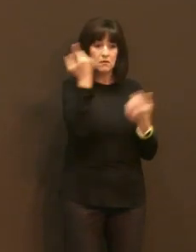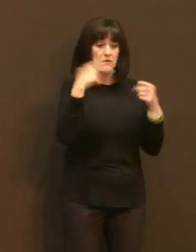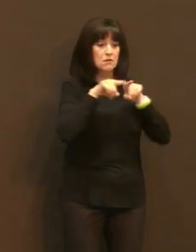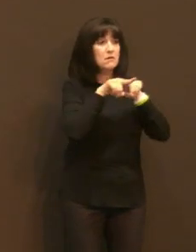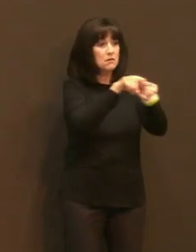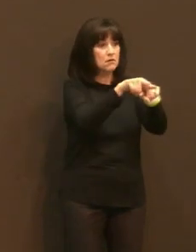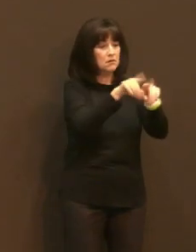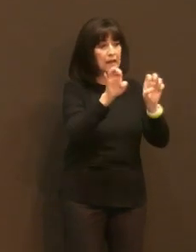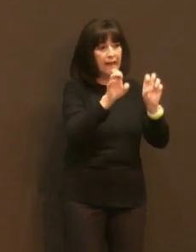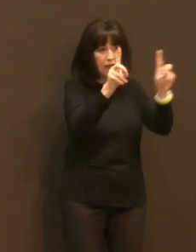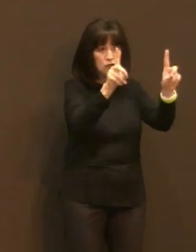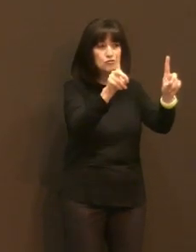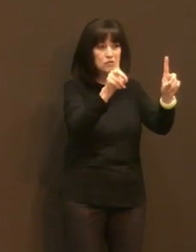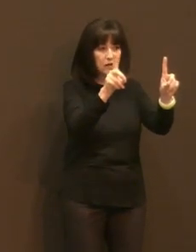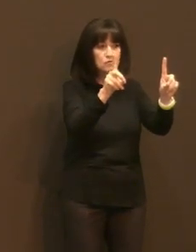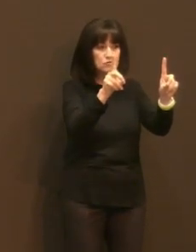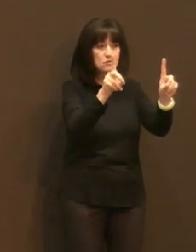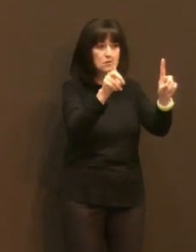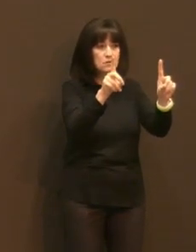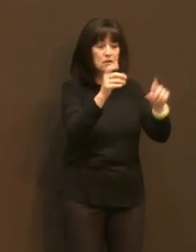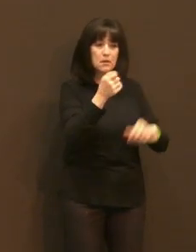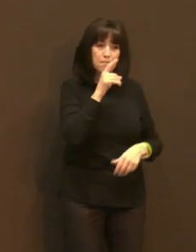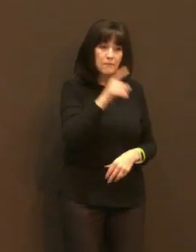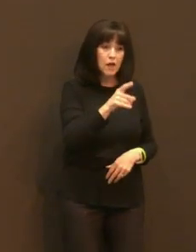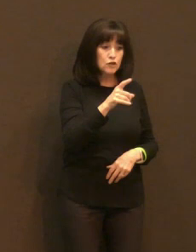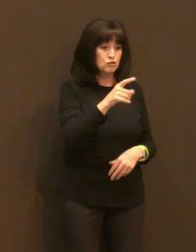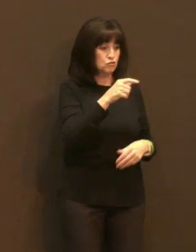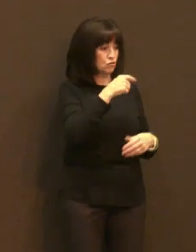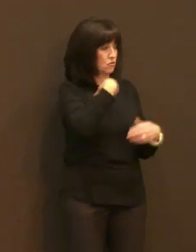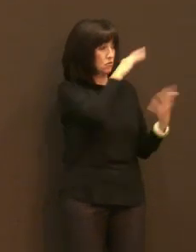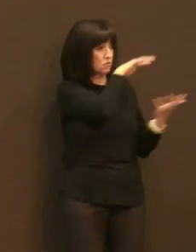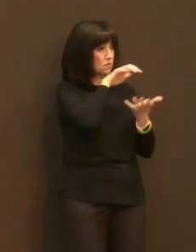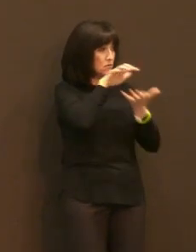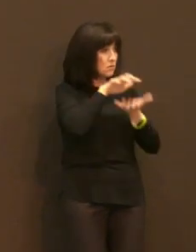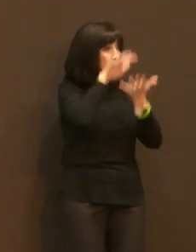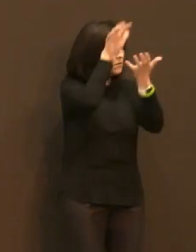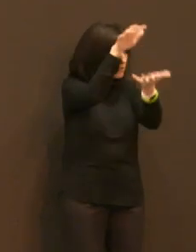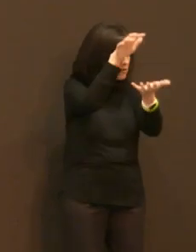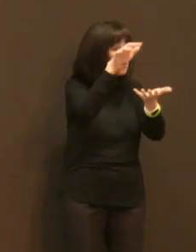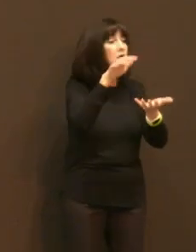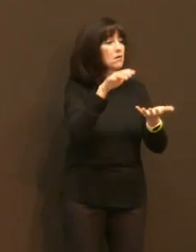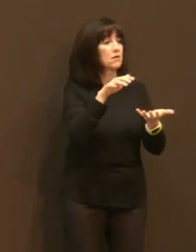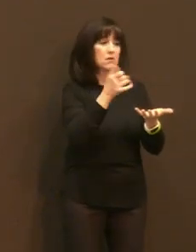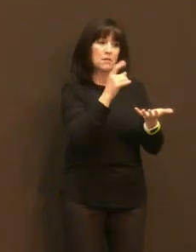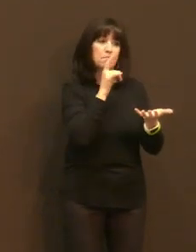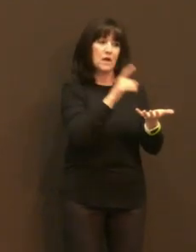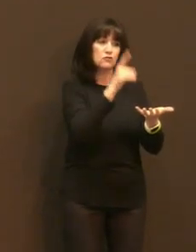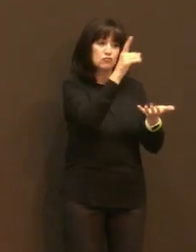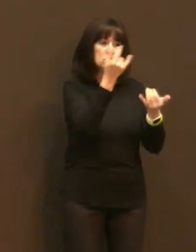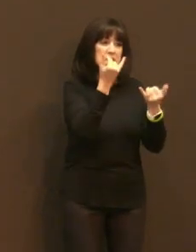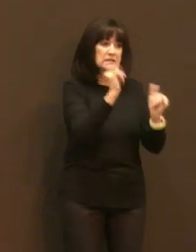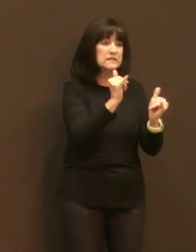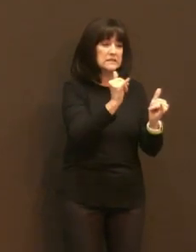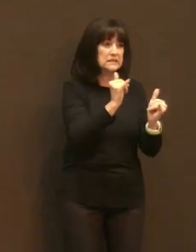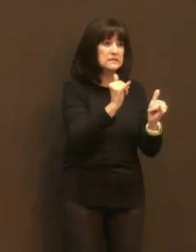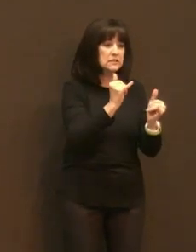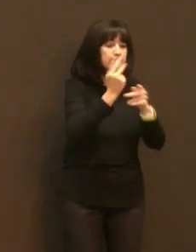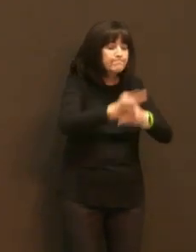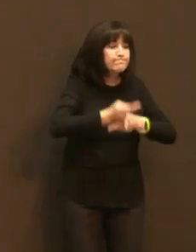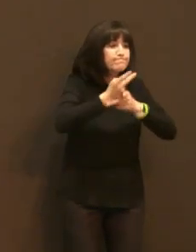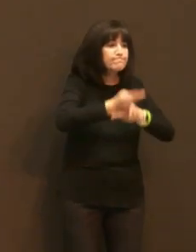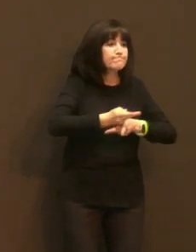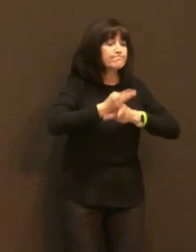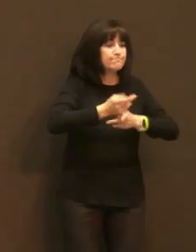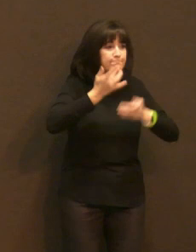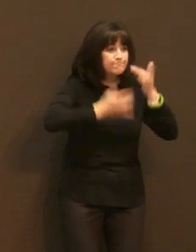making sure they are not, they're conserving it as much as possible while still lowering the risk to use it. So we